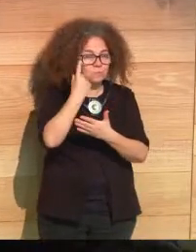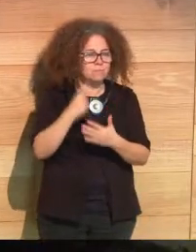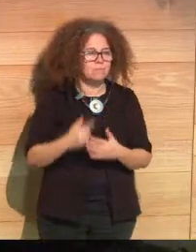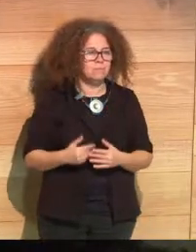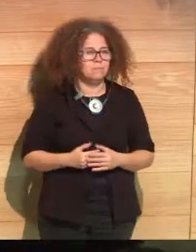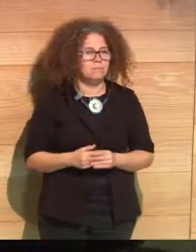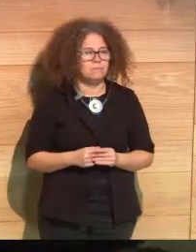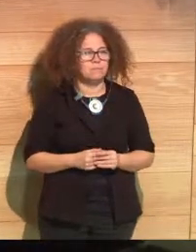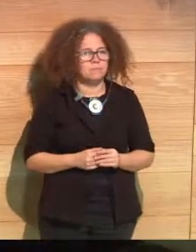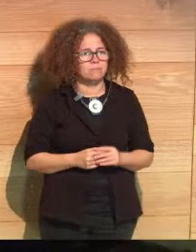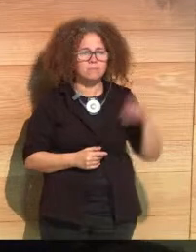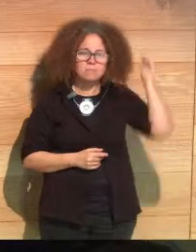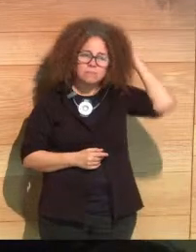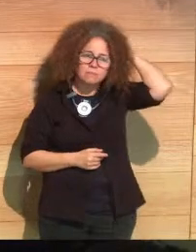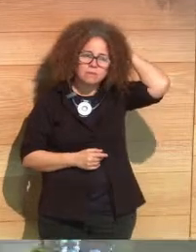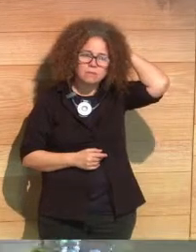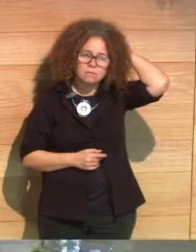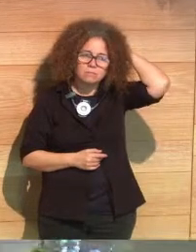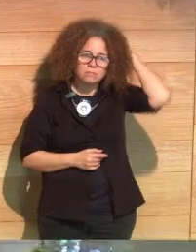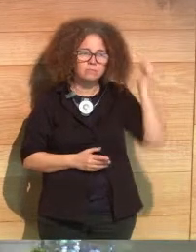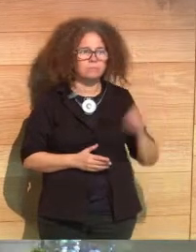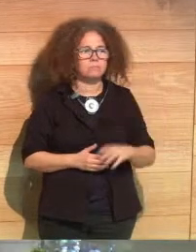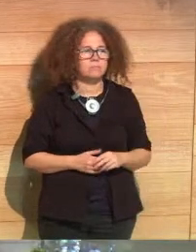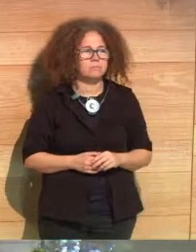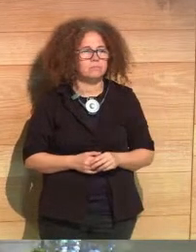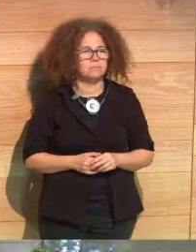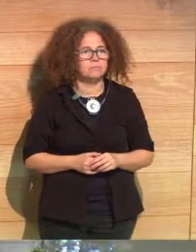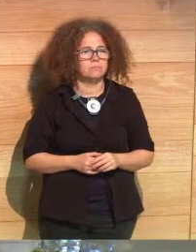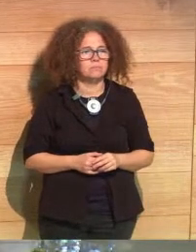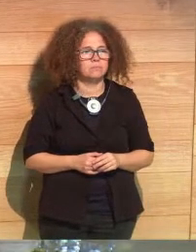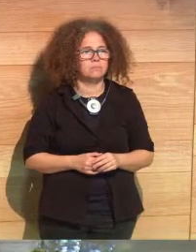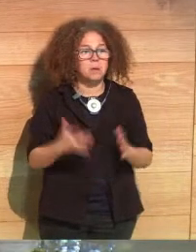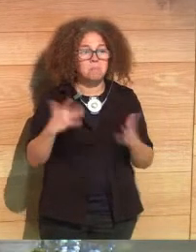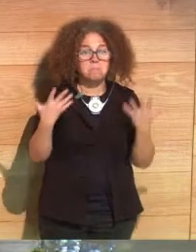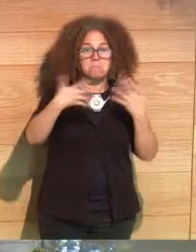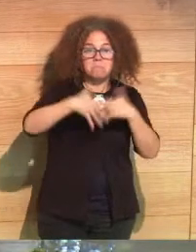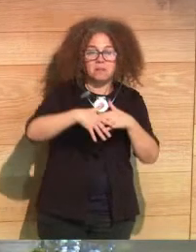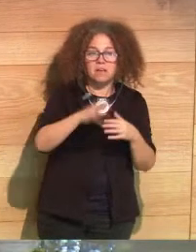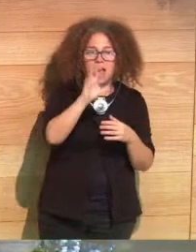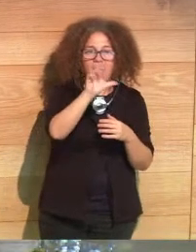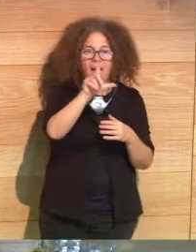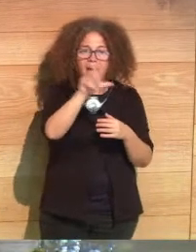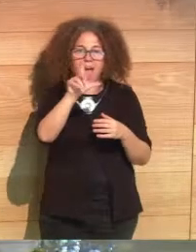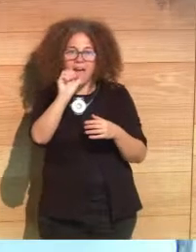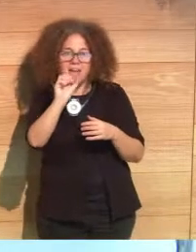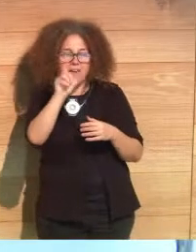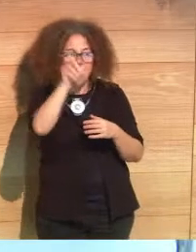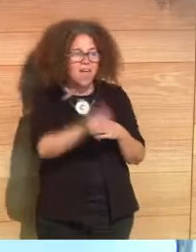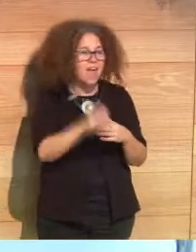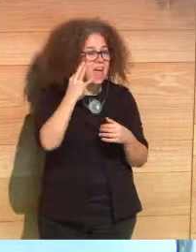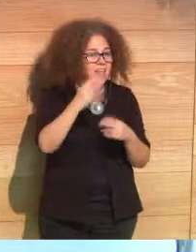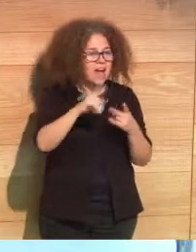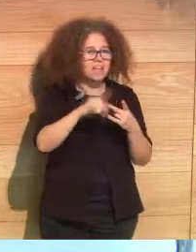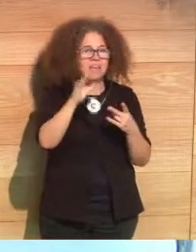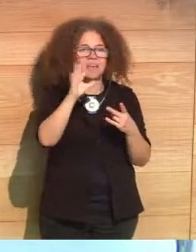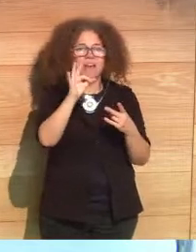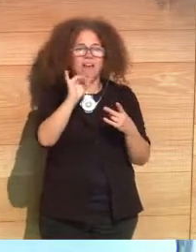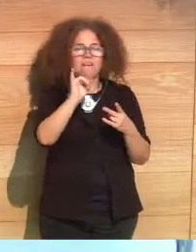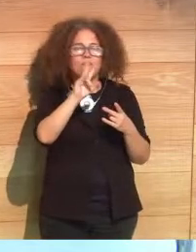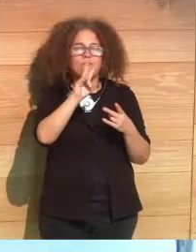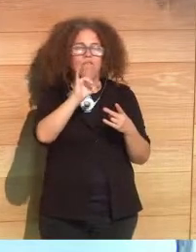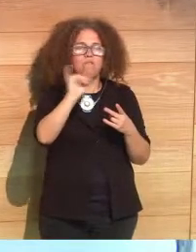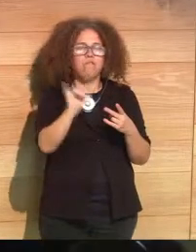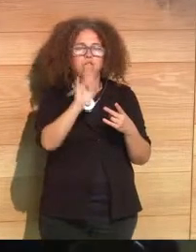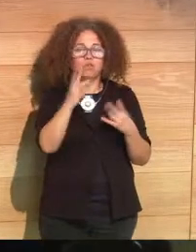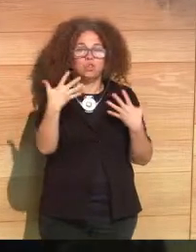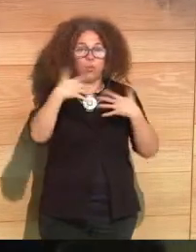Should we see Ella and Fuji together, or you prefer to do one and the other next? No, let's show both and then talk about both.